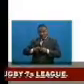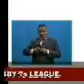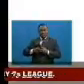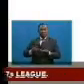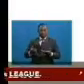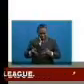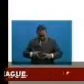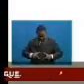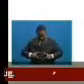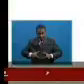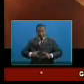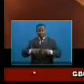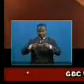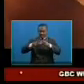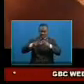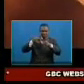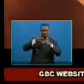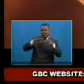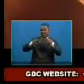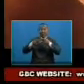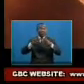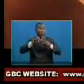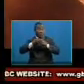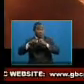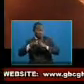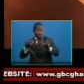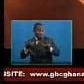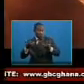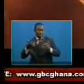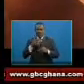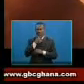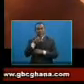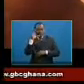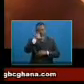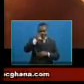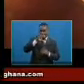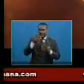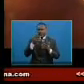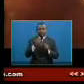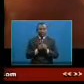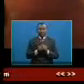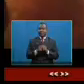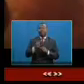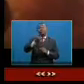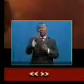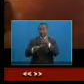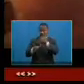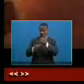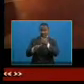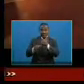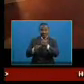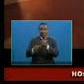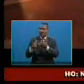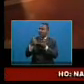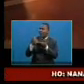infection on the part of the woman. The quest to find treatments for infertility led to the invention of some assisted